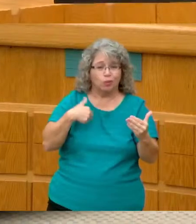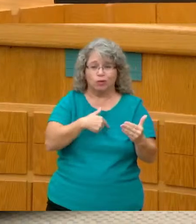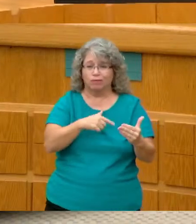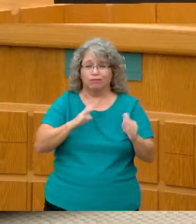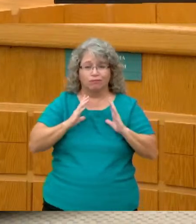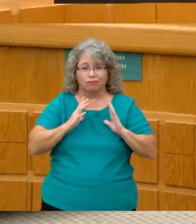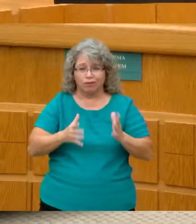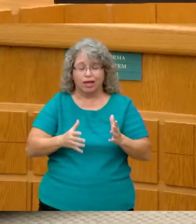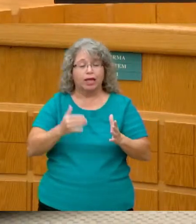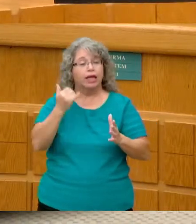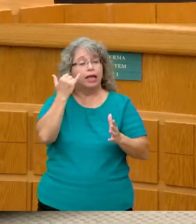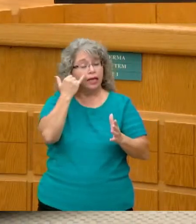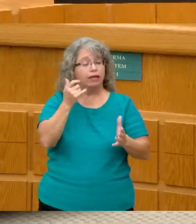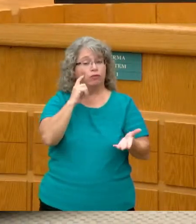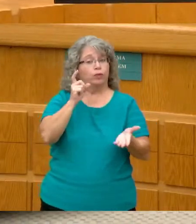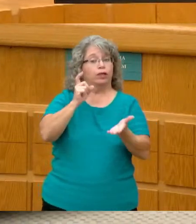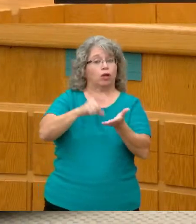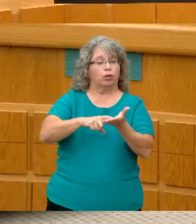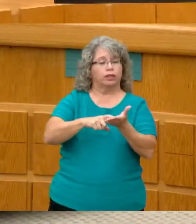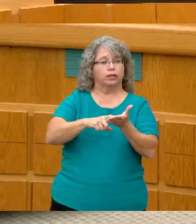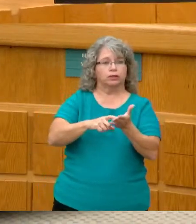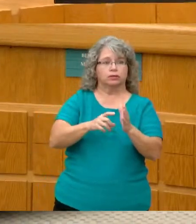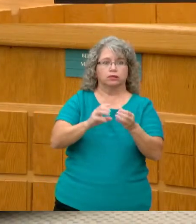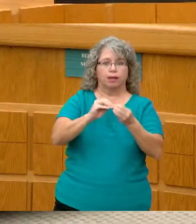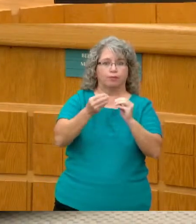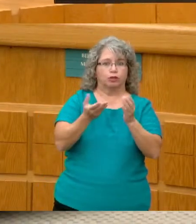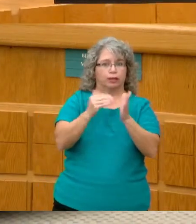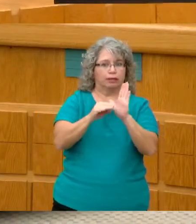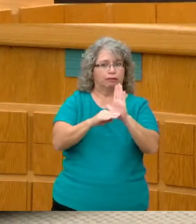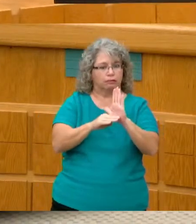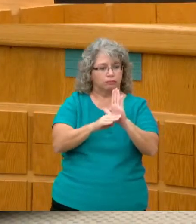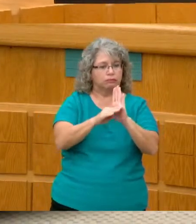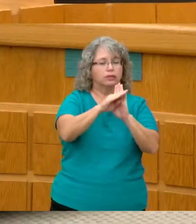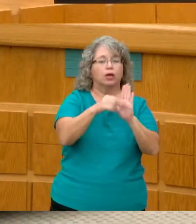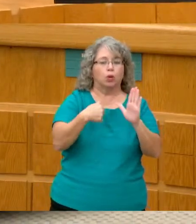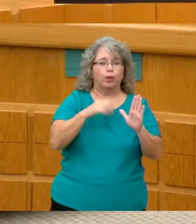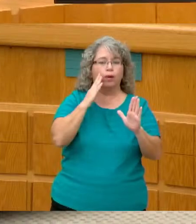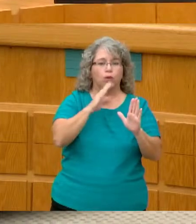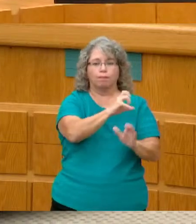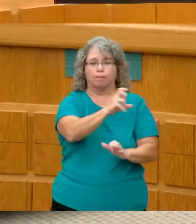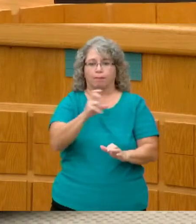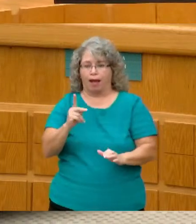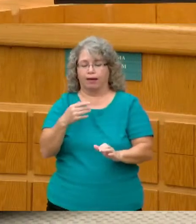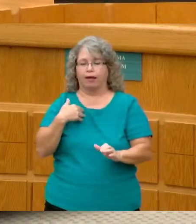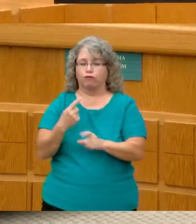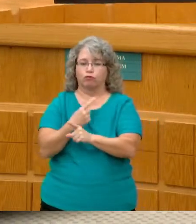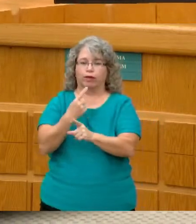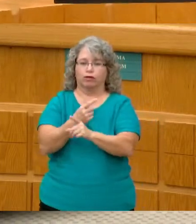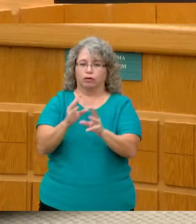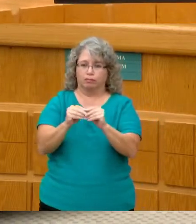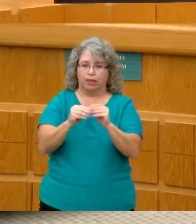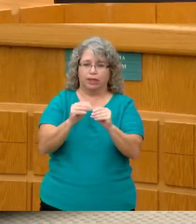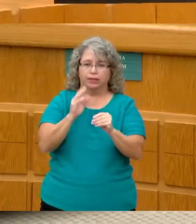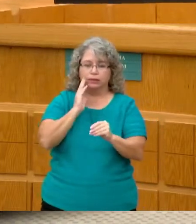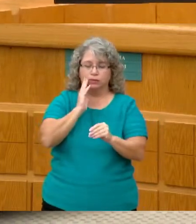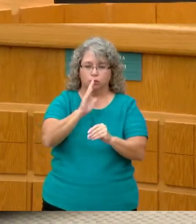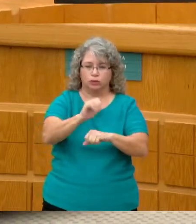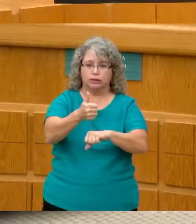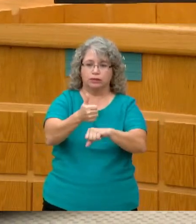increase, we will quickly turn this back on and inform the community so that we can take appropriate countermeasures.